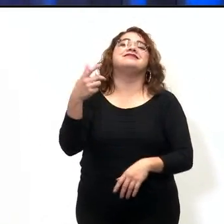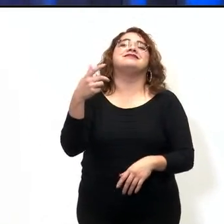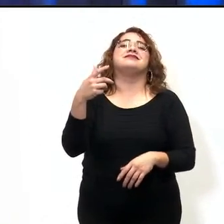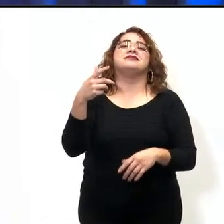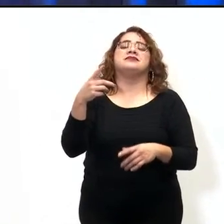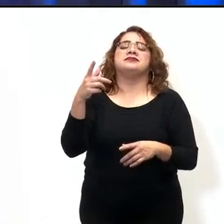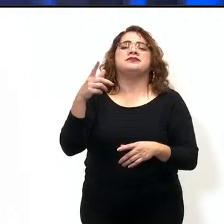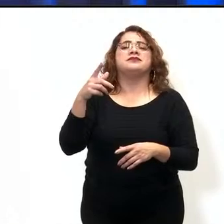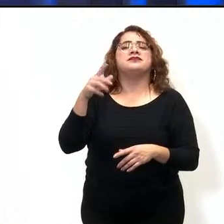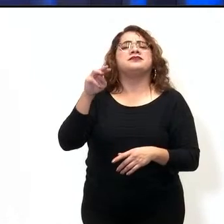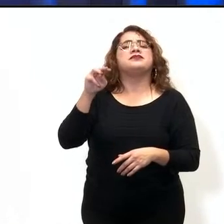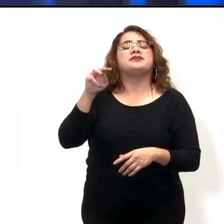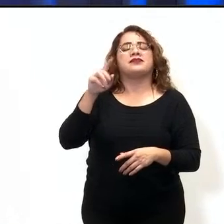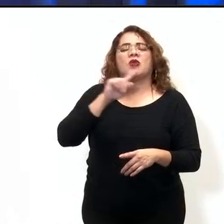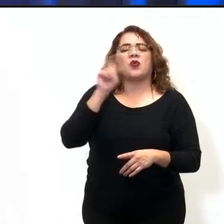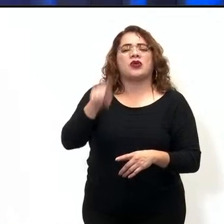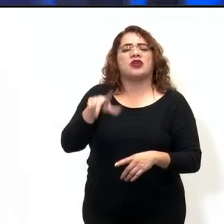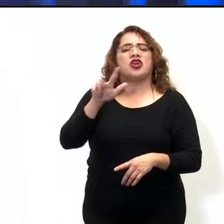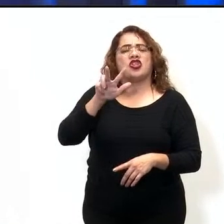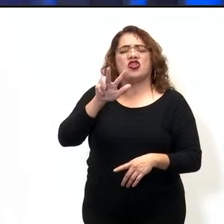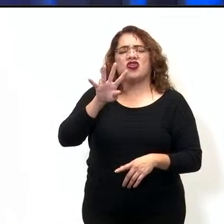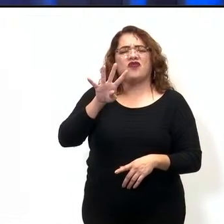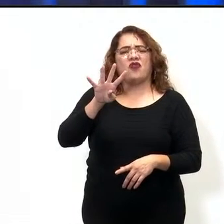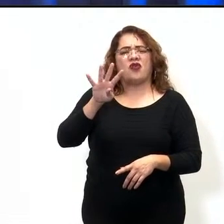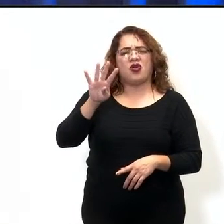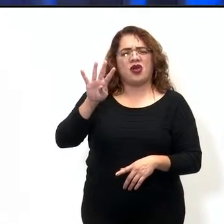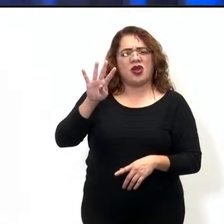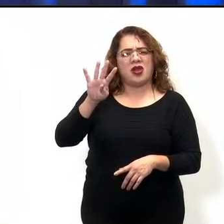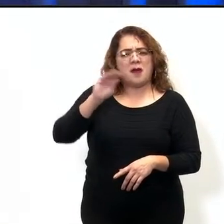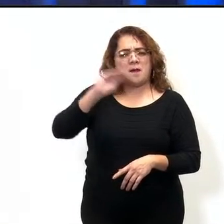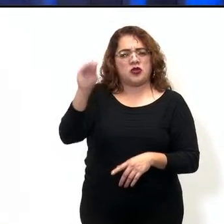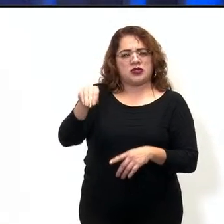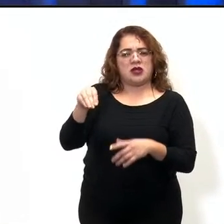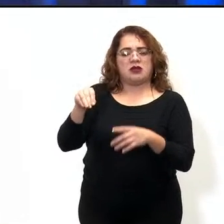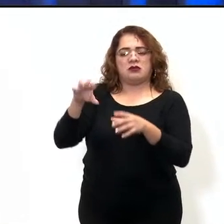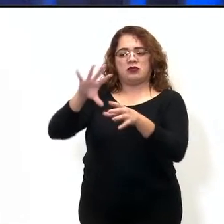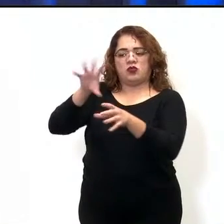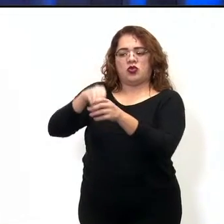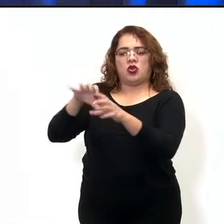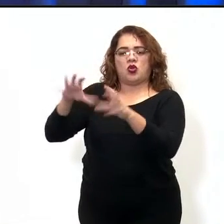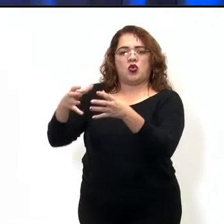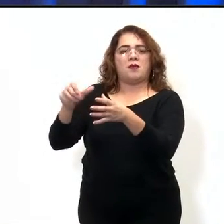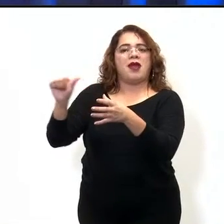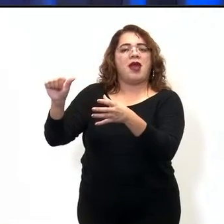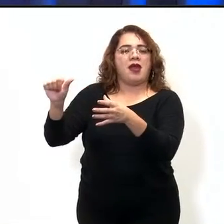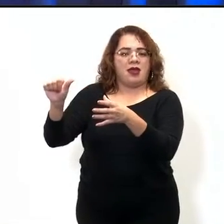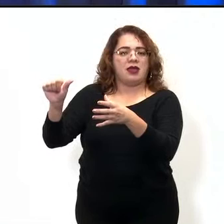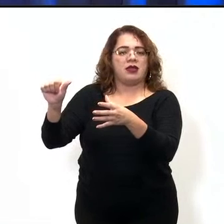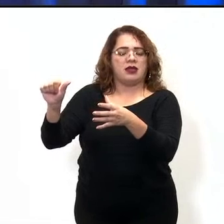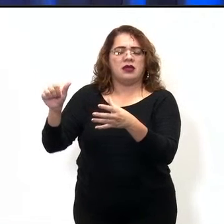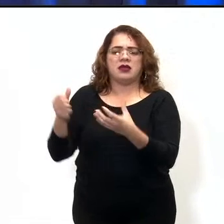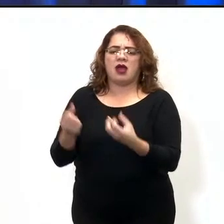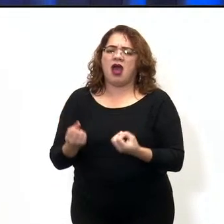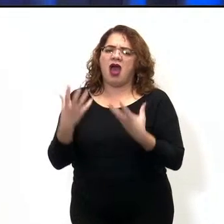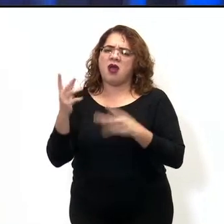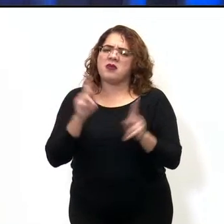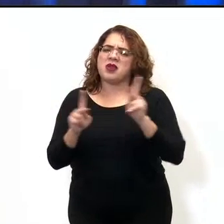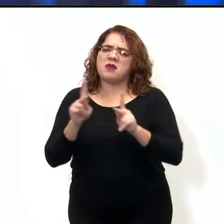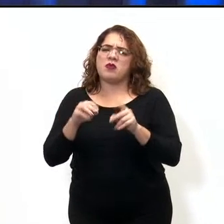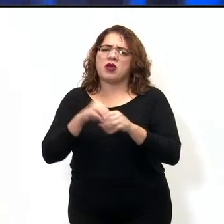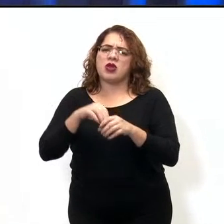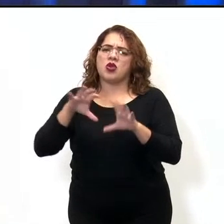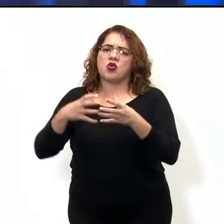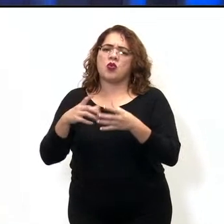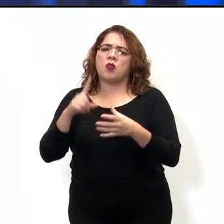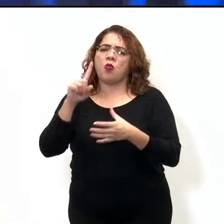Mayor Garcia mentioned that 34% of people, I believe, in Group 1A have been vaccinated. So can you just share how many people are in 1A, how